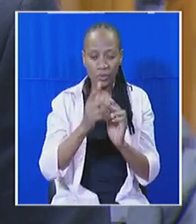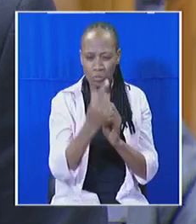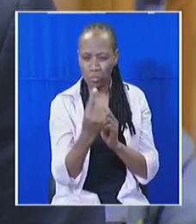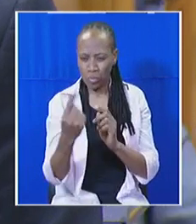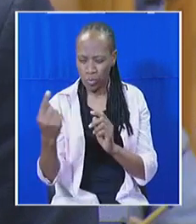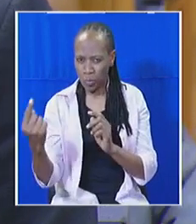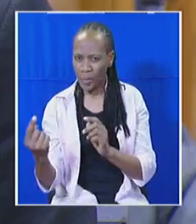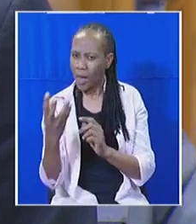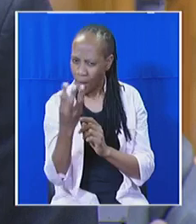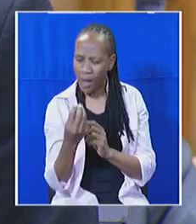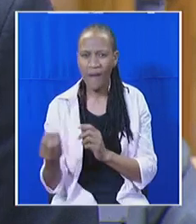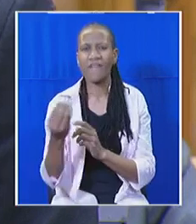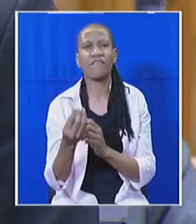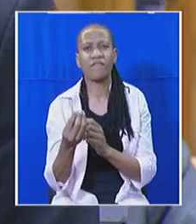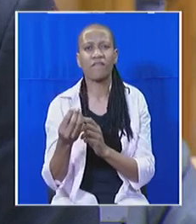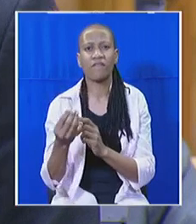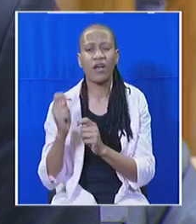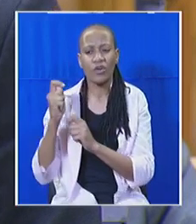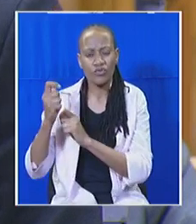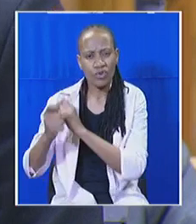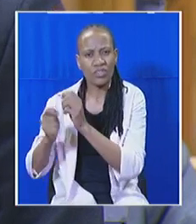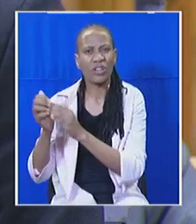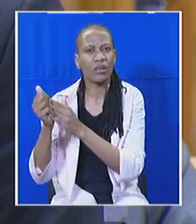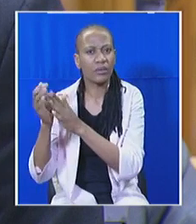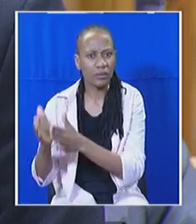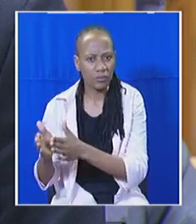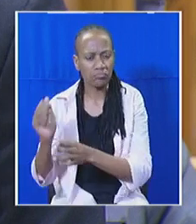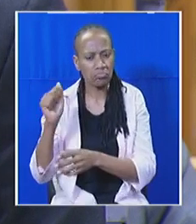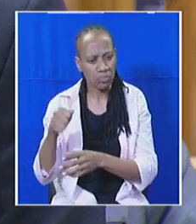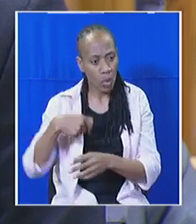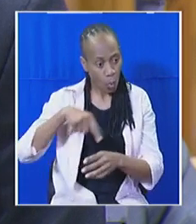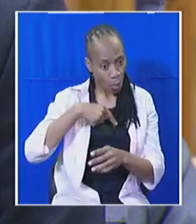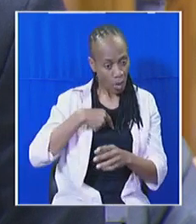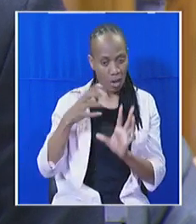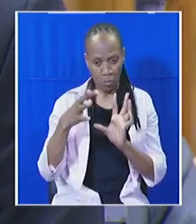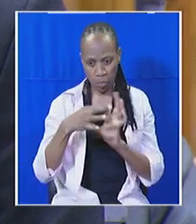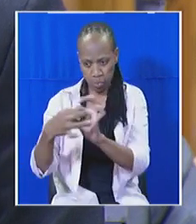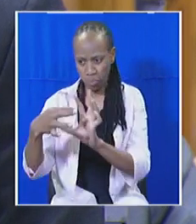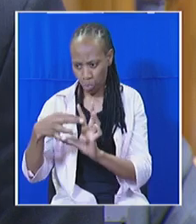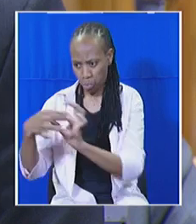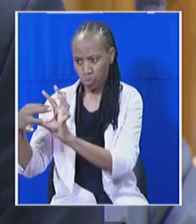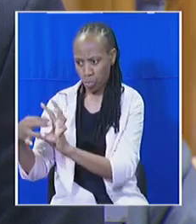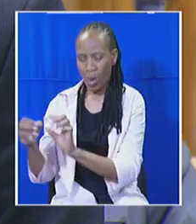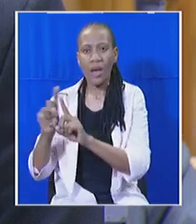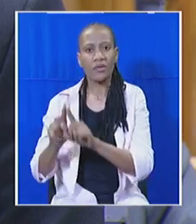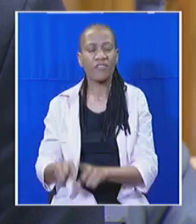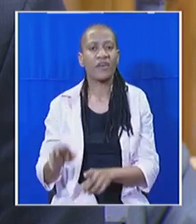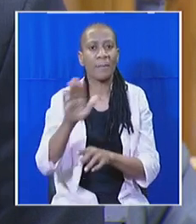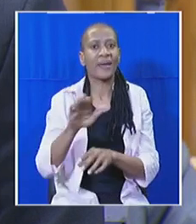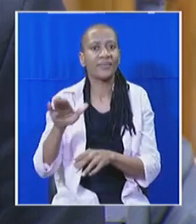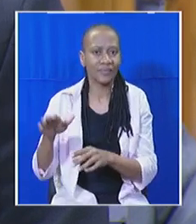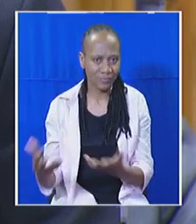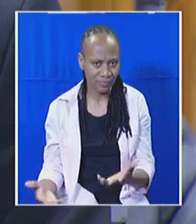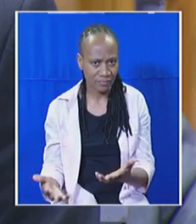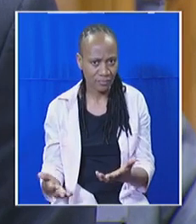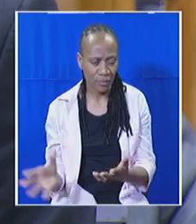or in townships or in urban areas, we interact with people in those particular areas.